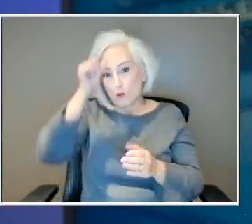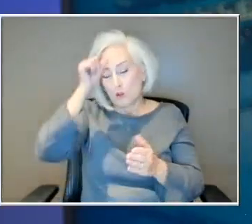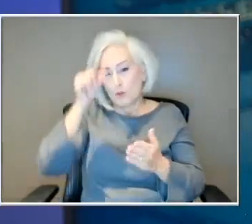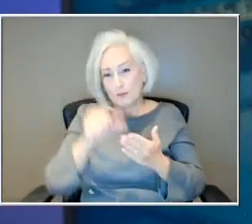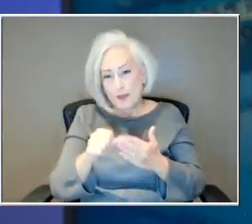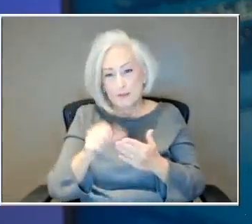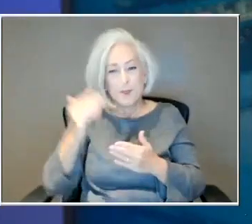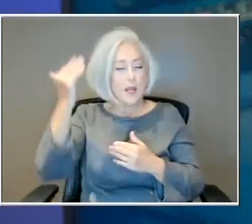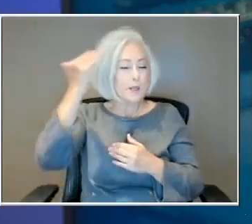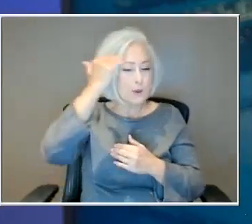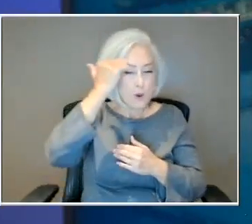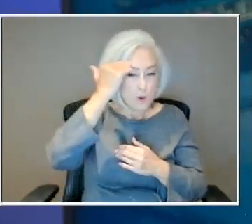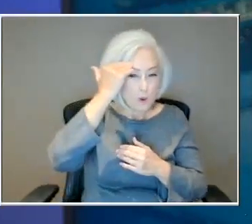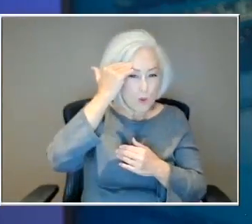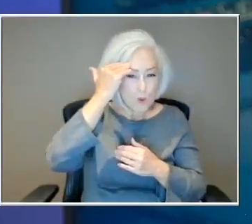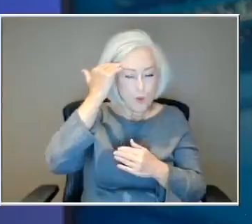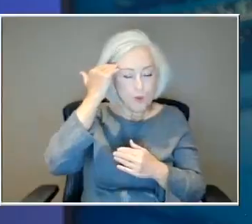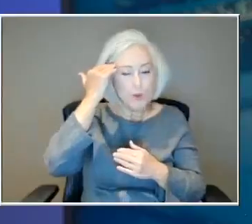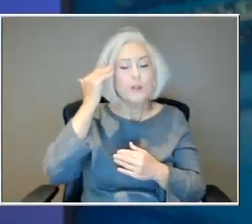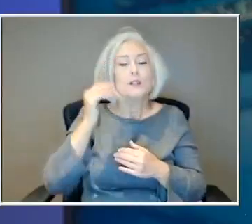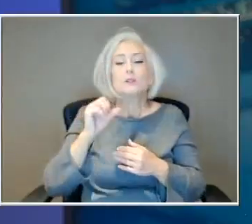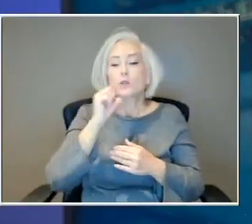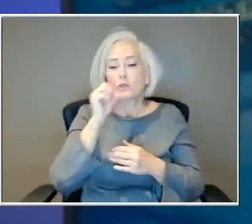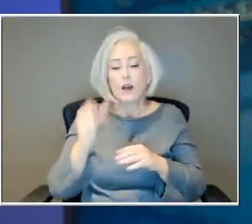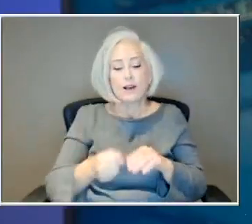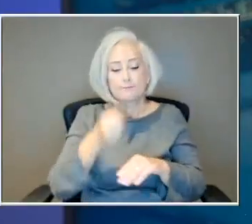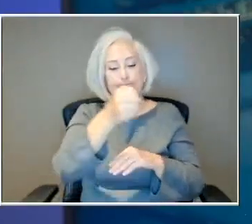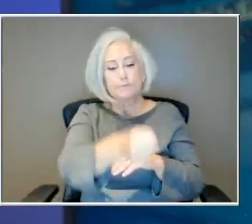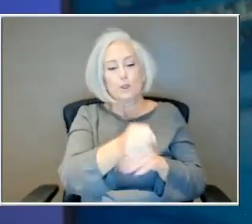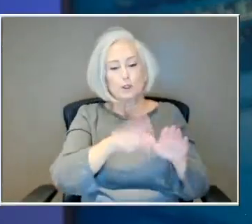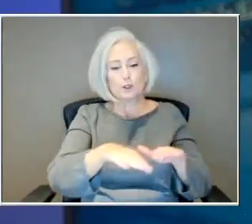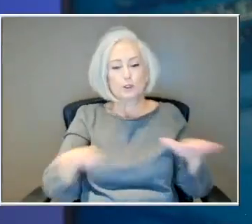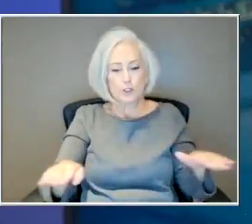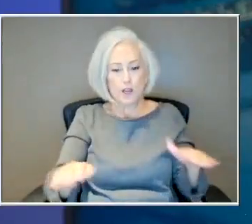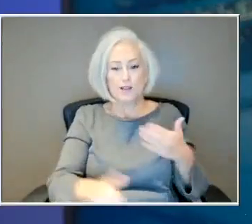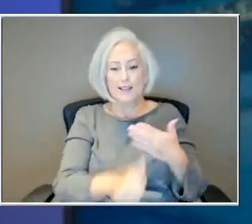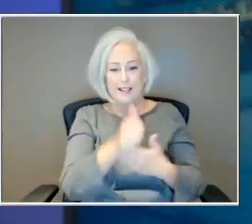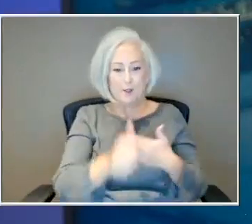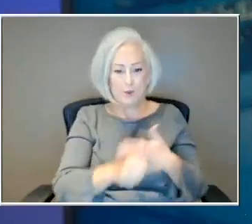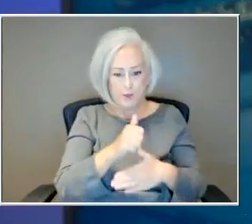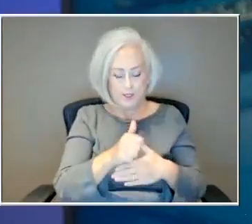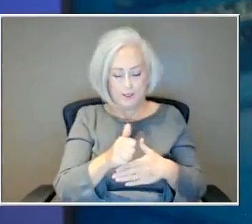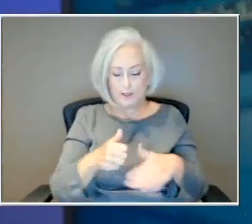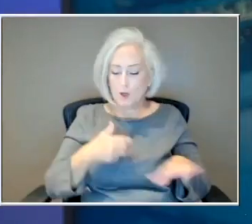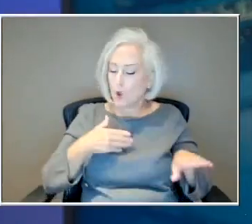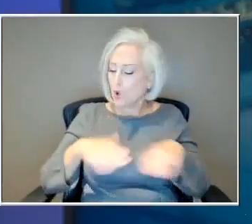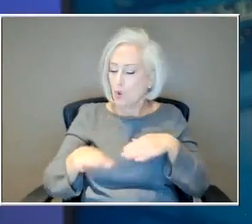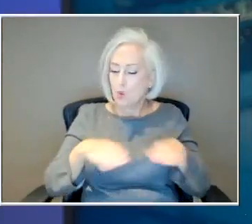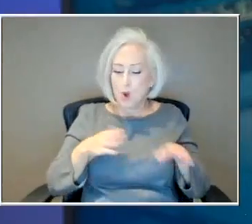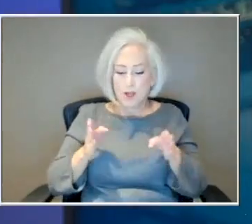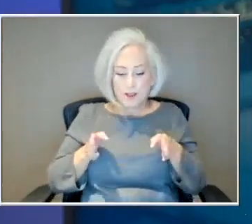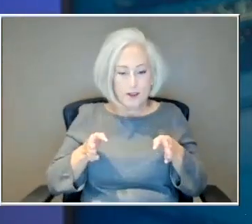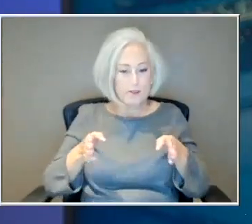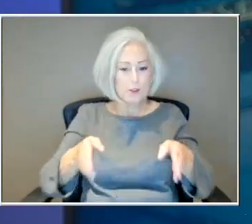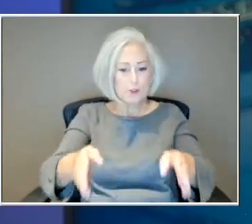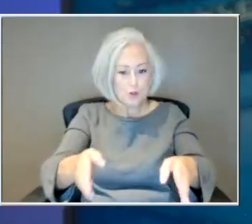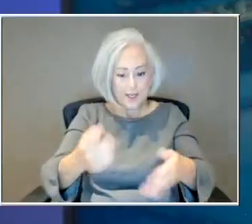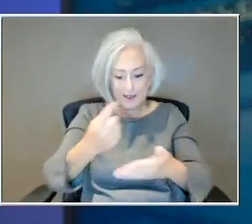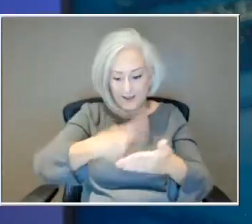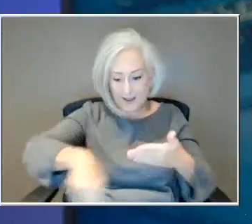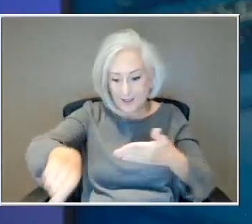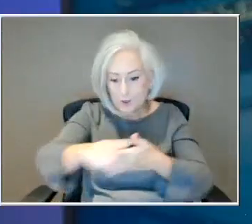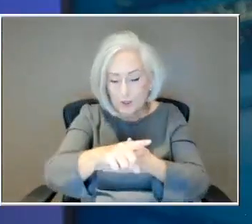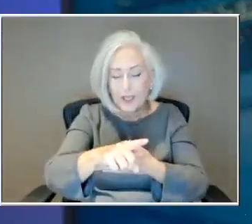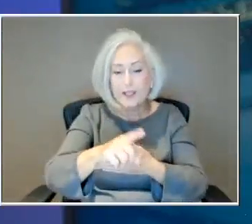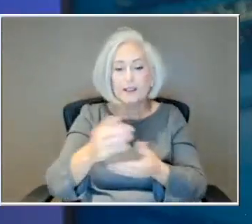put themselves in a place to increase their risk. Because we just know walking on the street next week on Halloween, you have a higher risk than